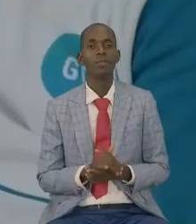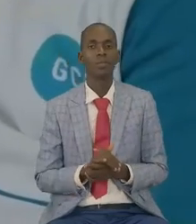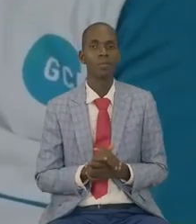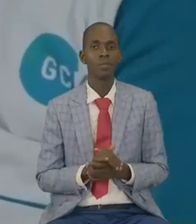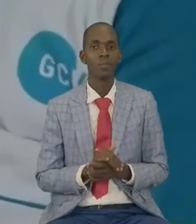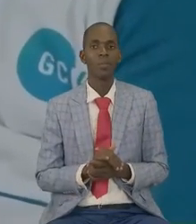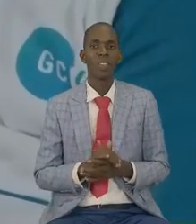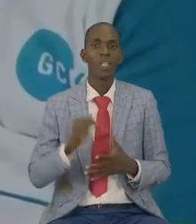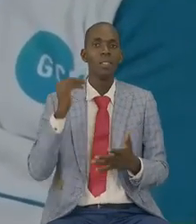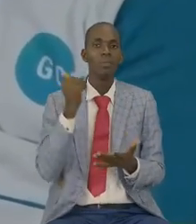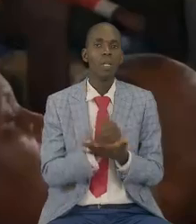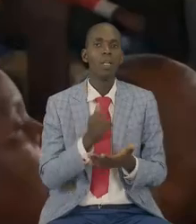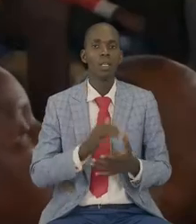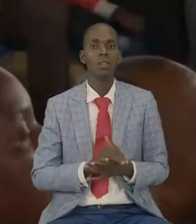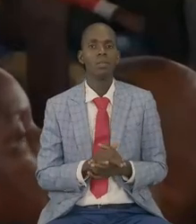Amen. Amen.